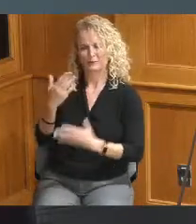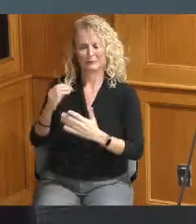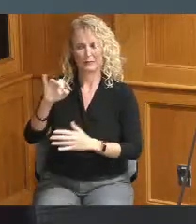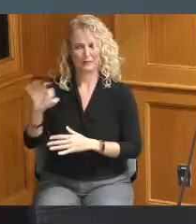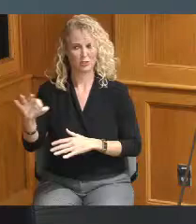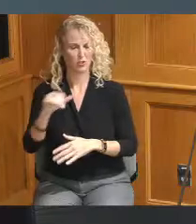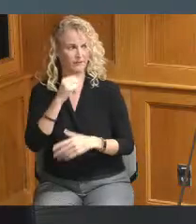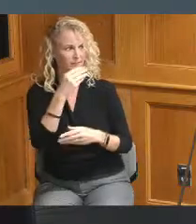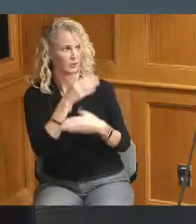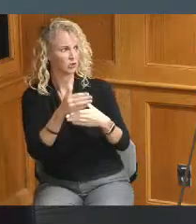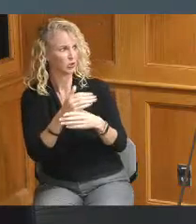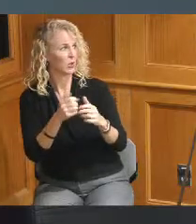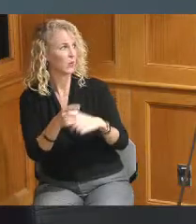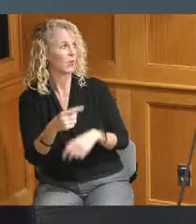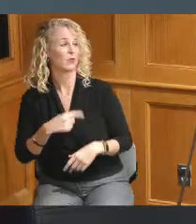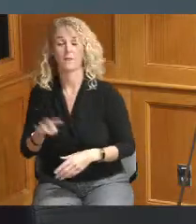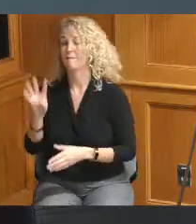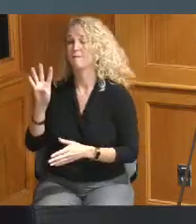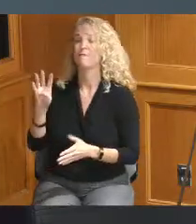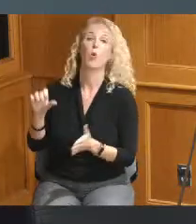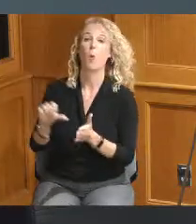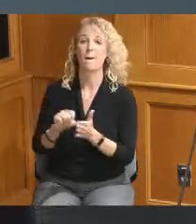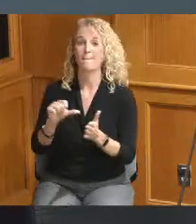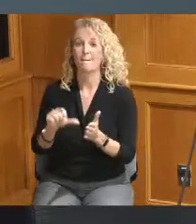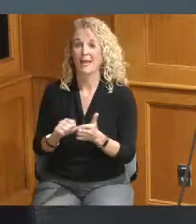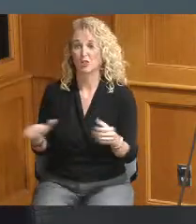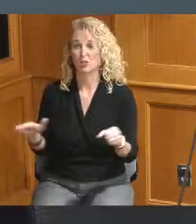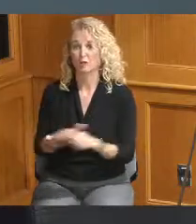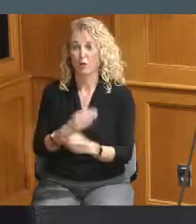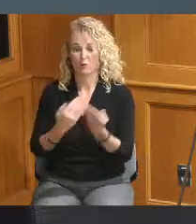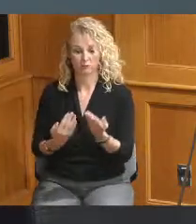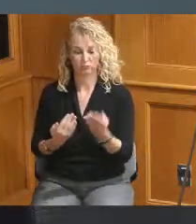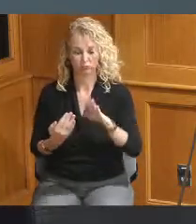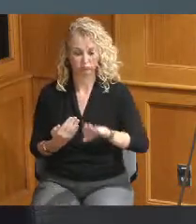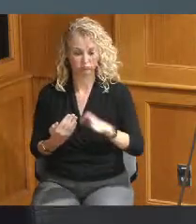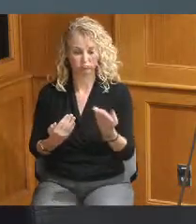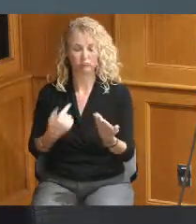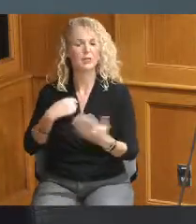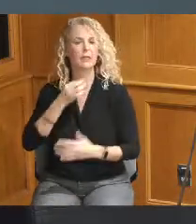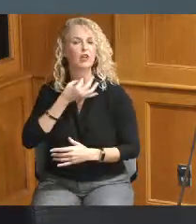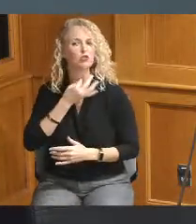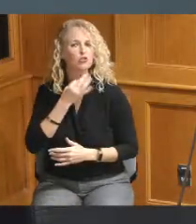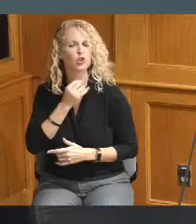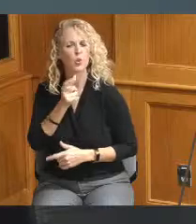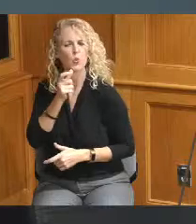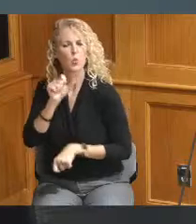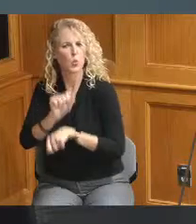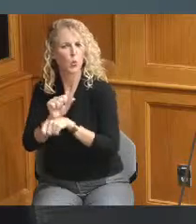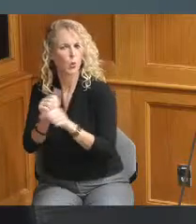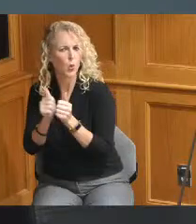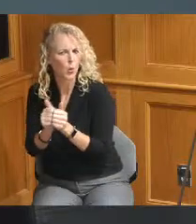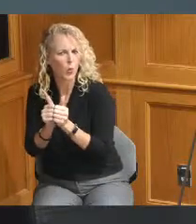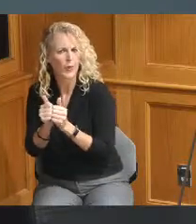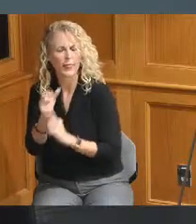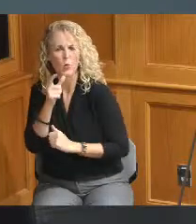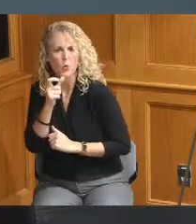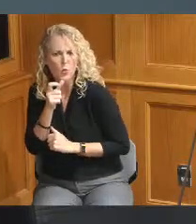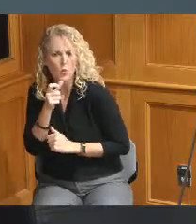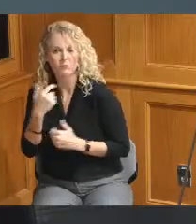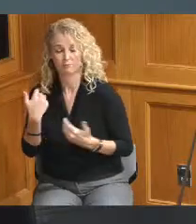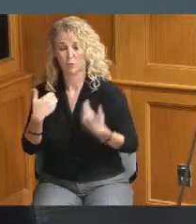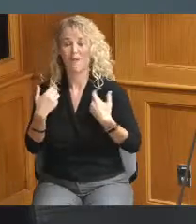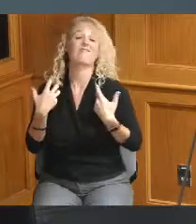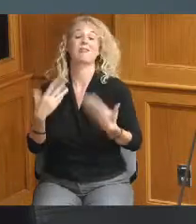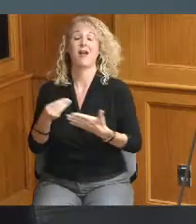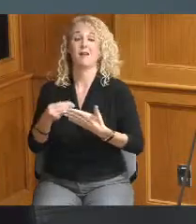shared it with you, but it's 4 pages back and front. I wanted to know what partners they were using because we have been giving lots of money to